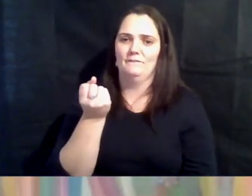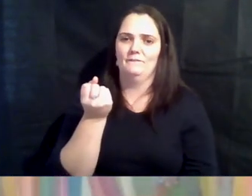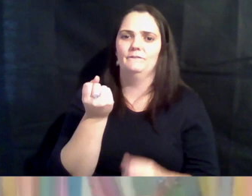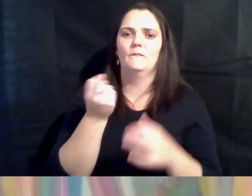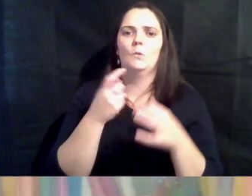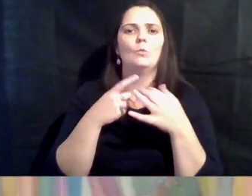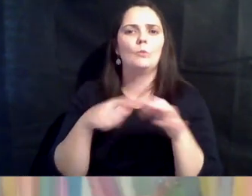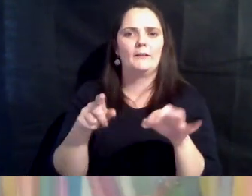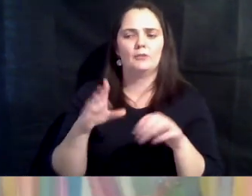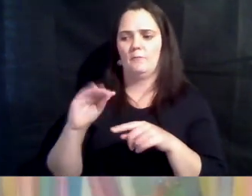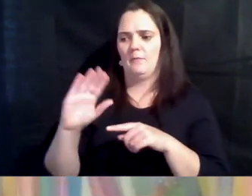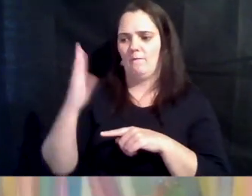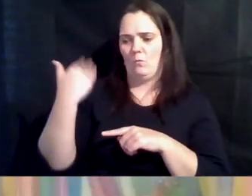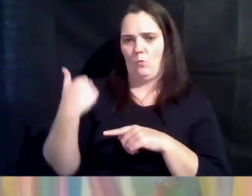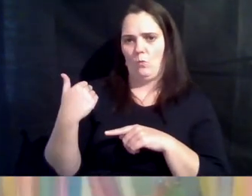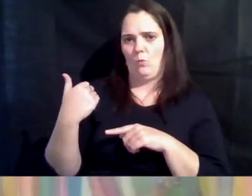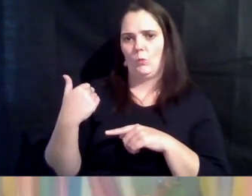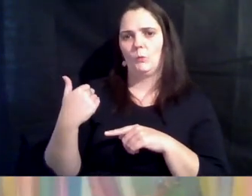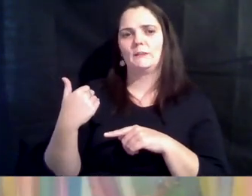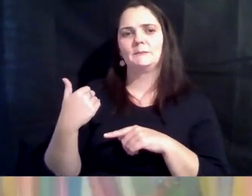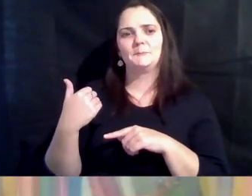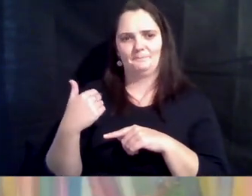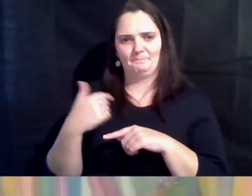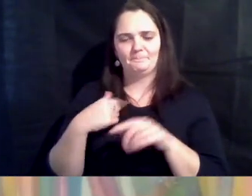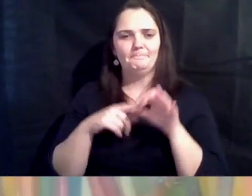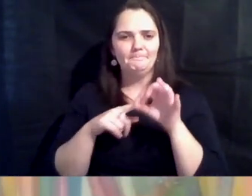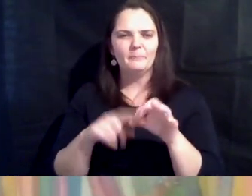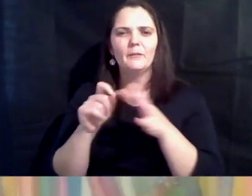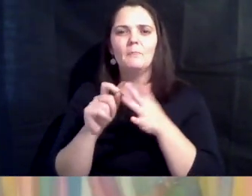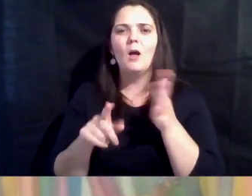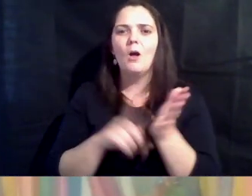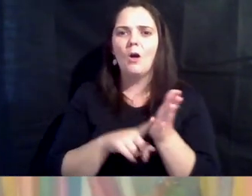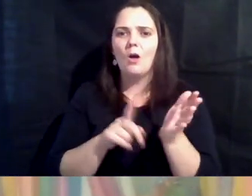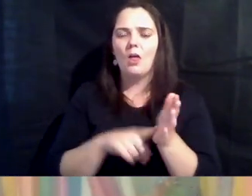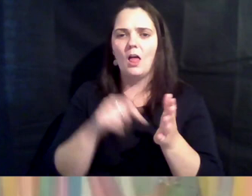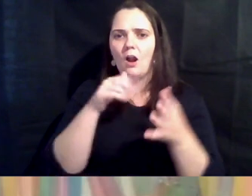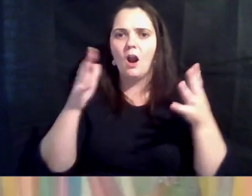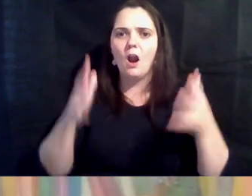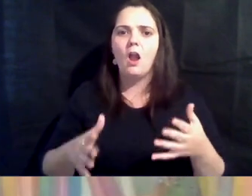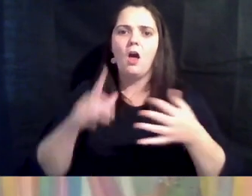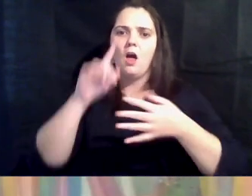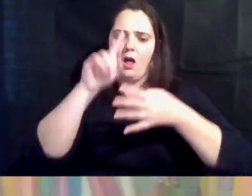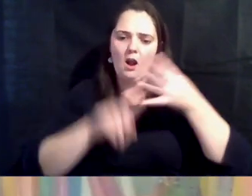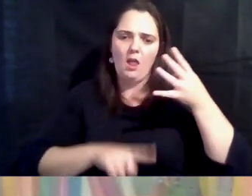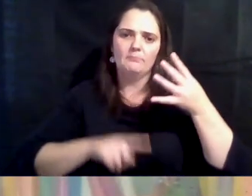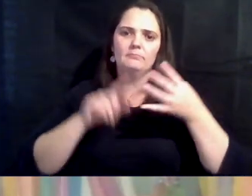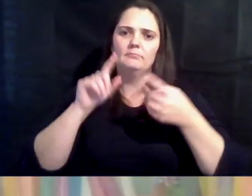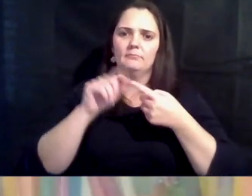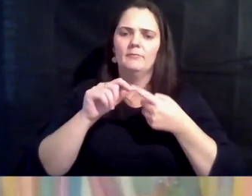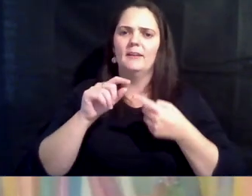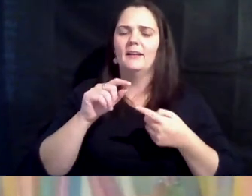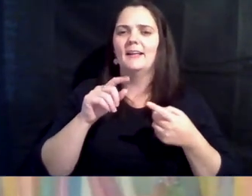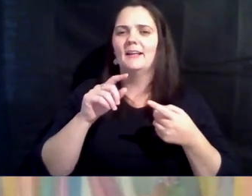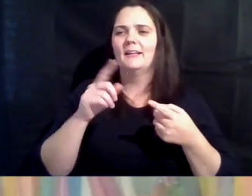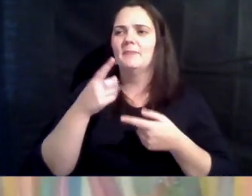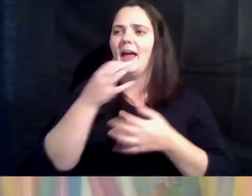that final poll, which seemed like you wanted to maybe hear about it because that last question, all of the above was selected a lot, was why